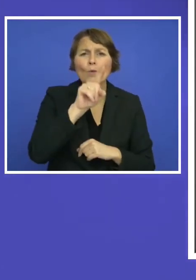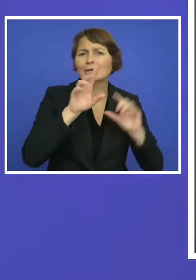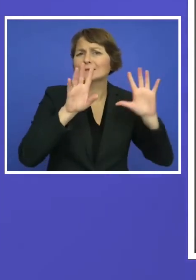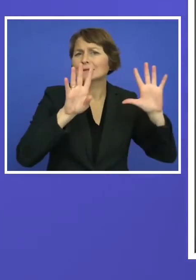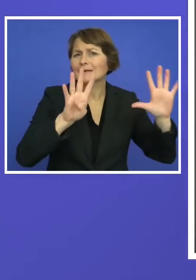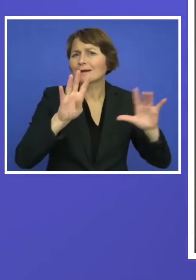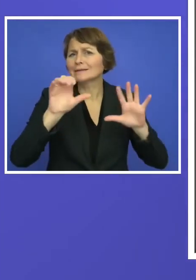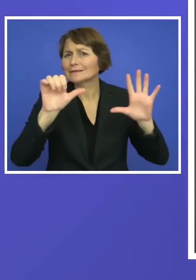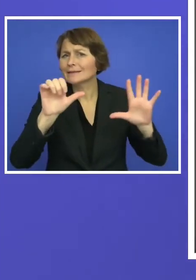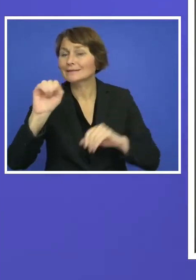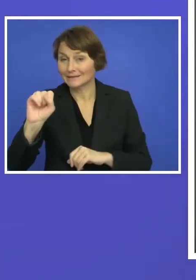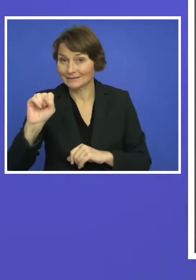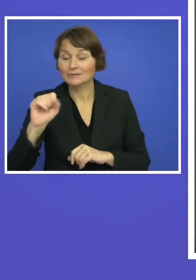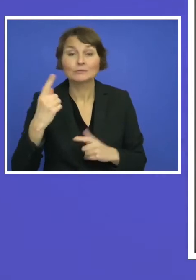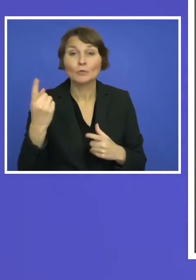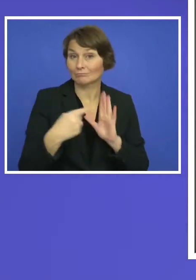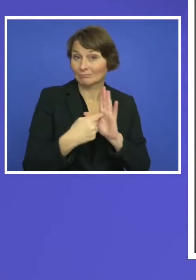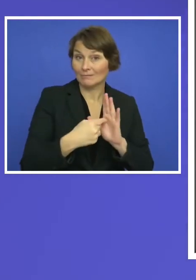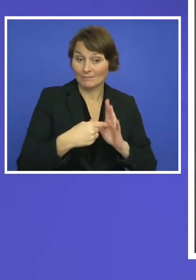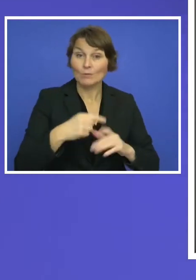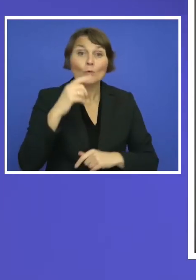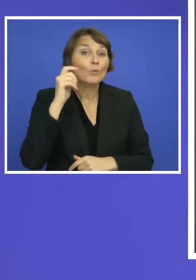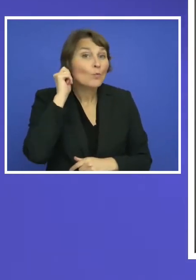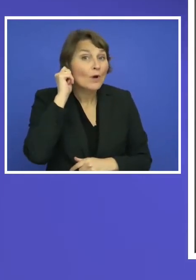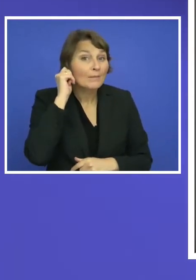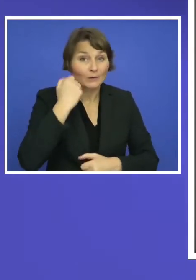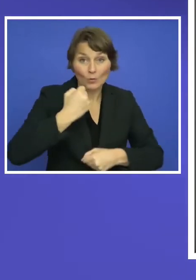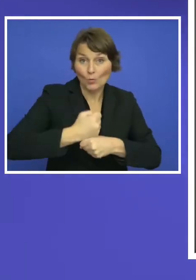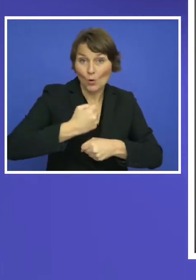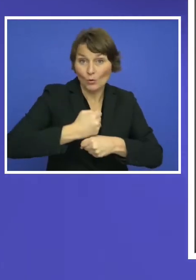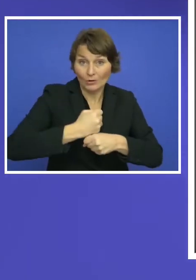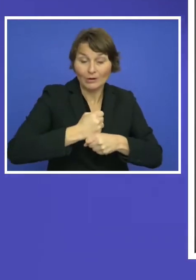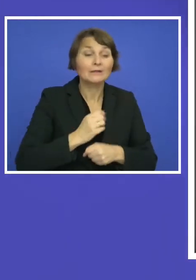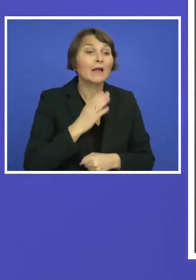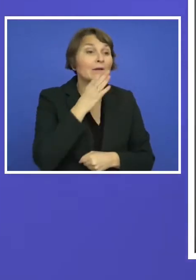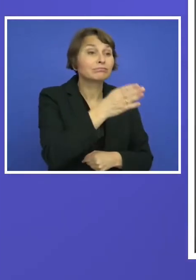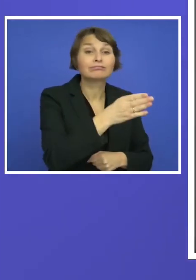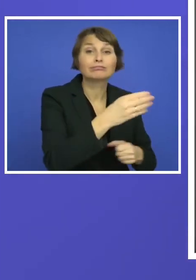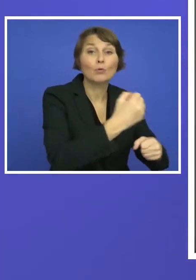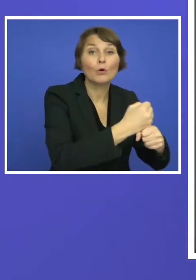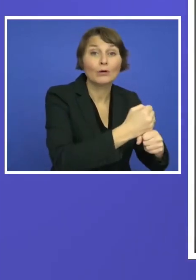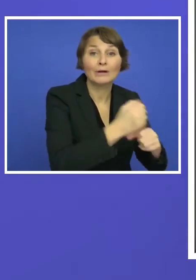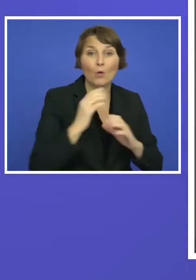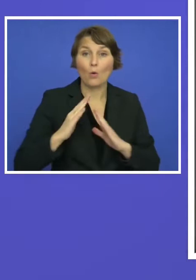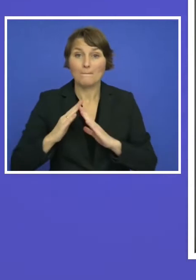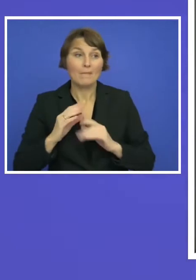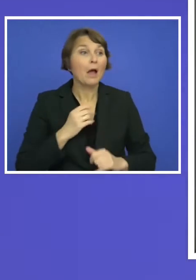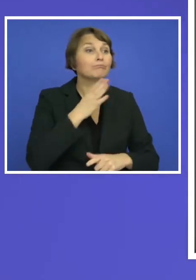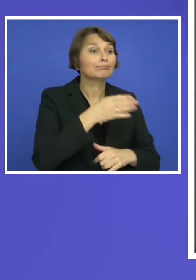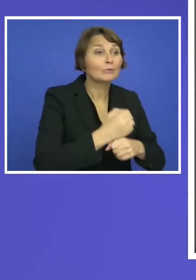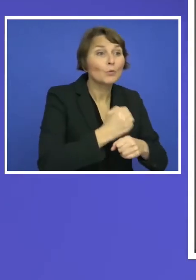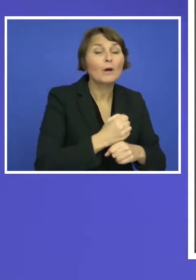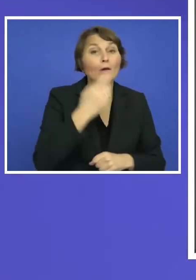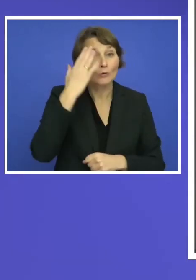women working outside their home, they know that children get